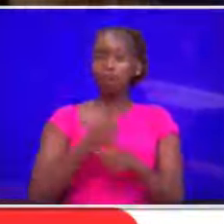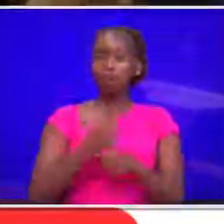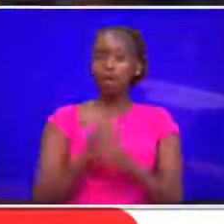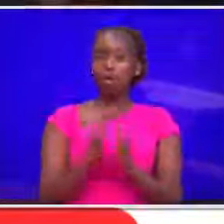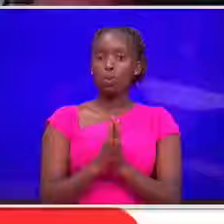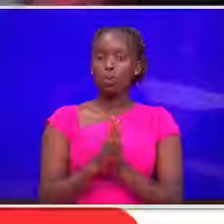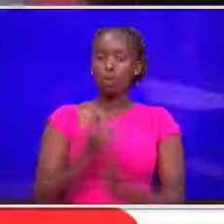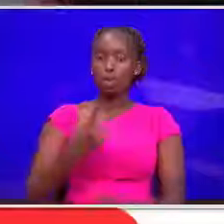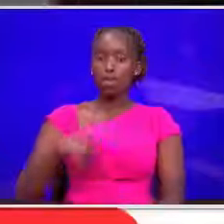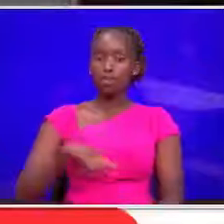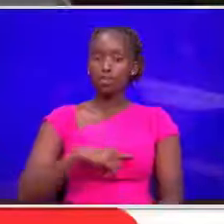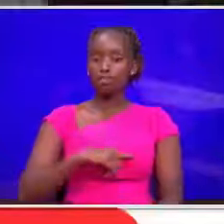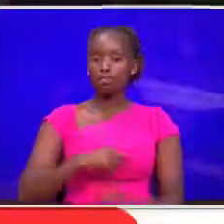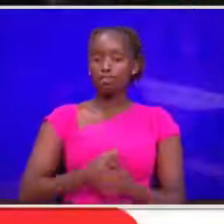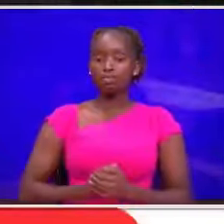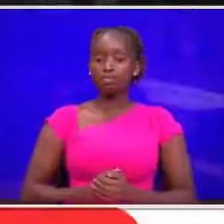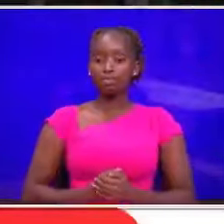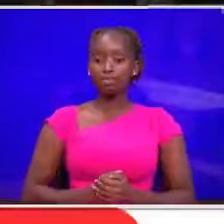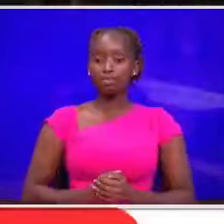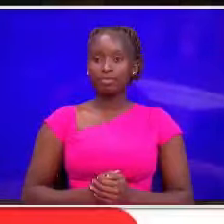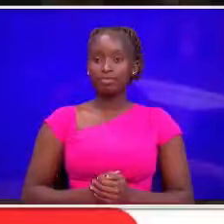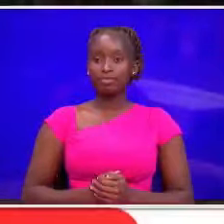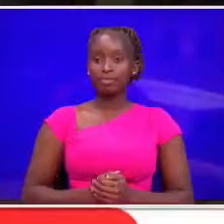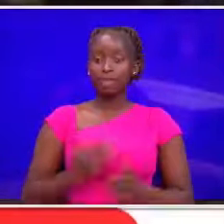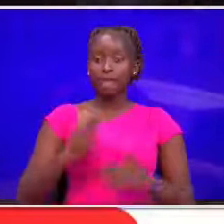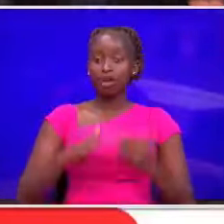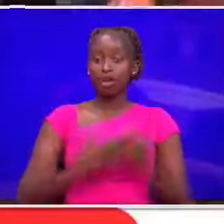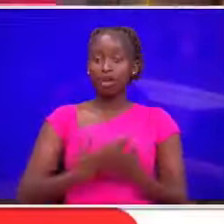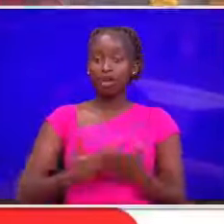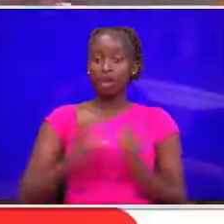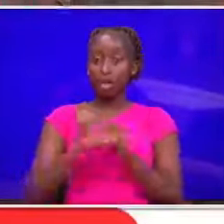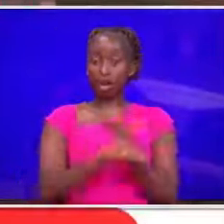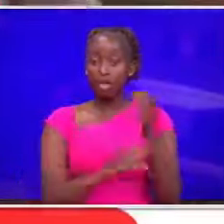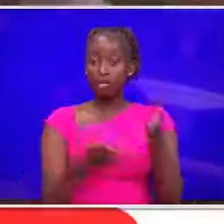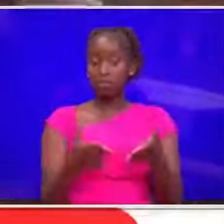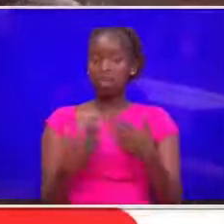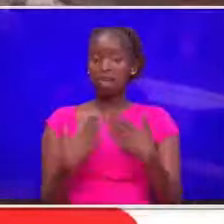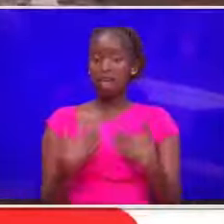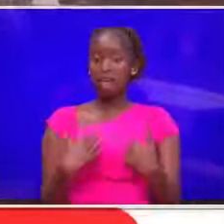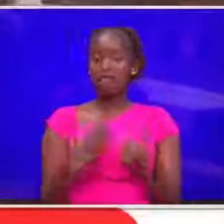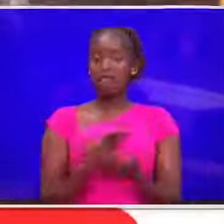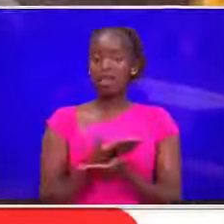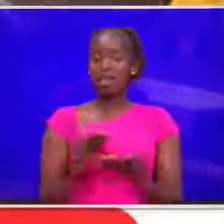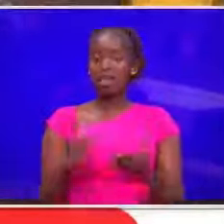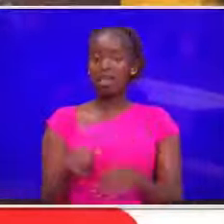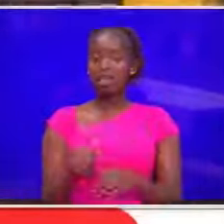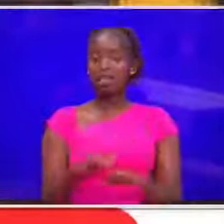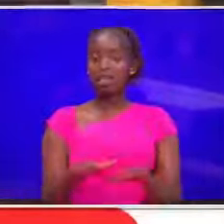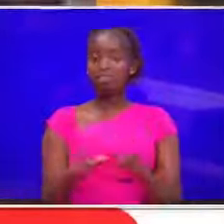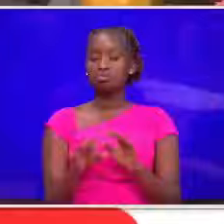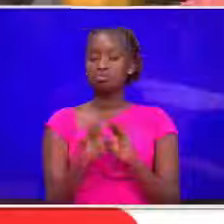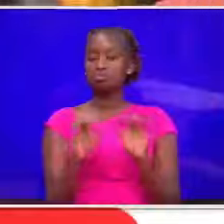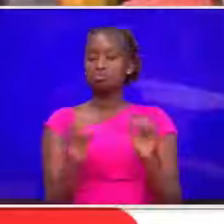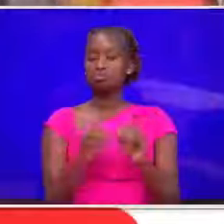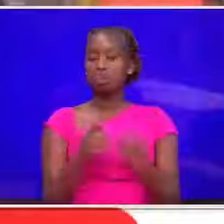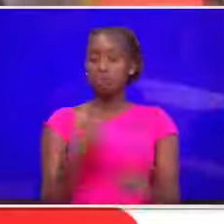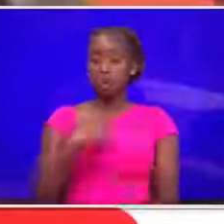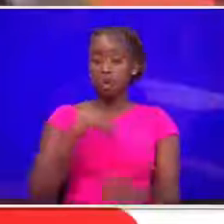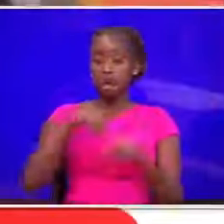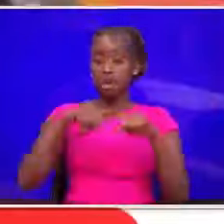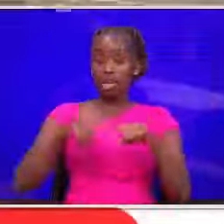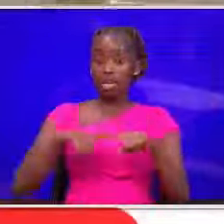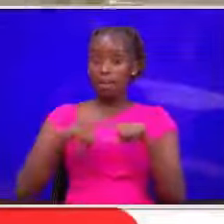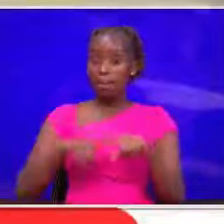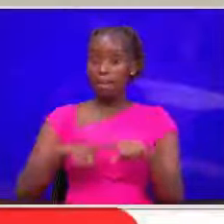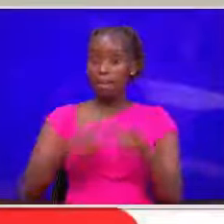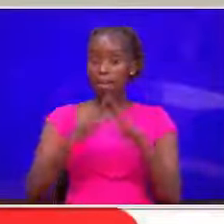with. At the end of the day, this country doesn't have a spare part. This country depends on us